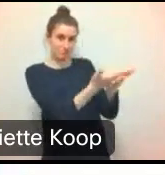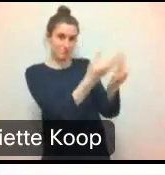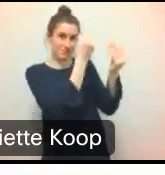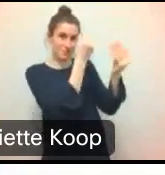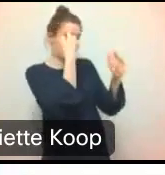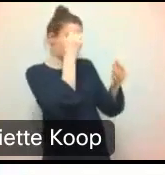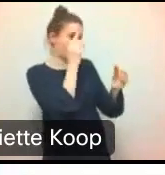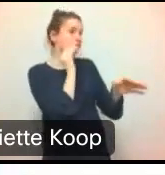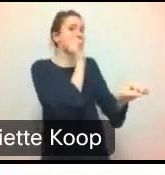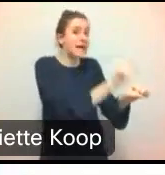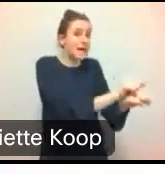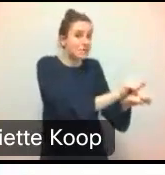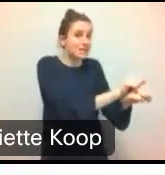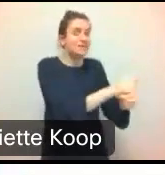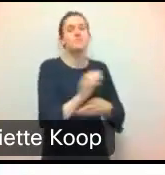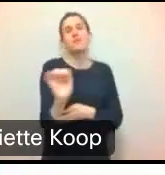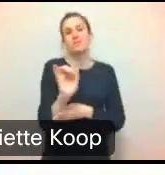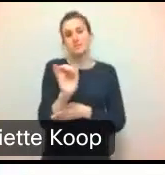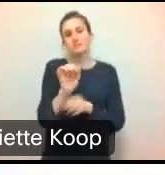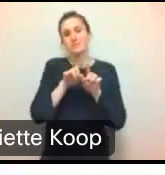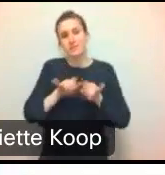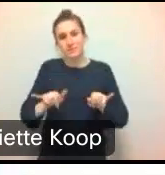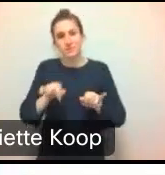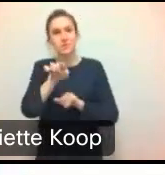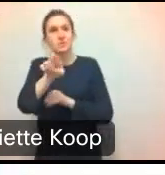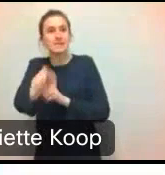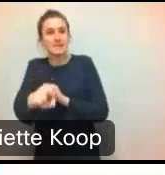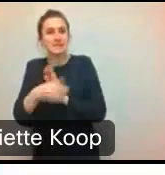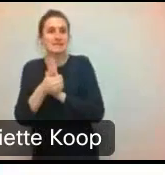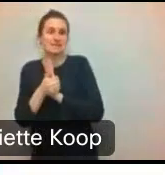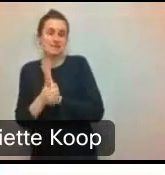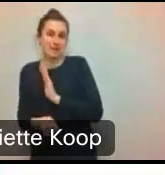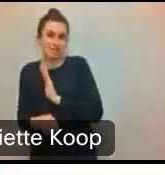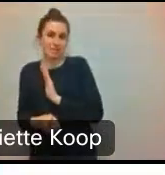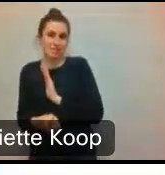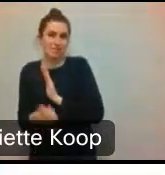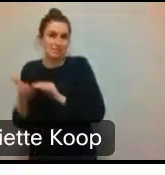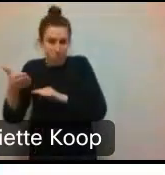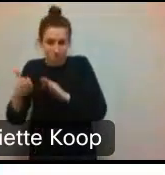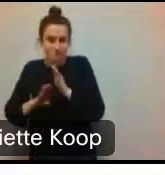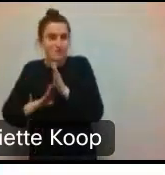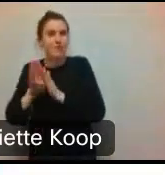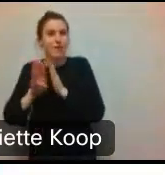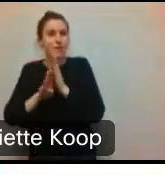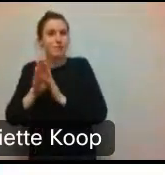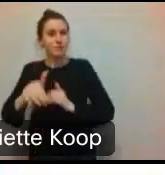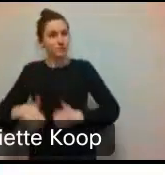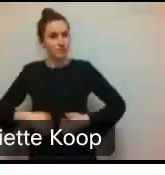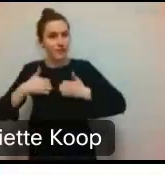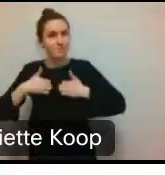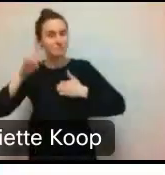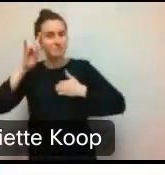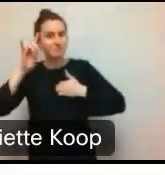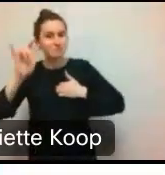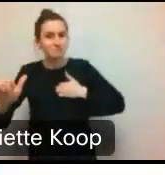other hand, you want the skill to develop for the rest of your life as well, and to keep returning to it as